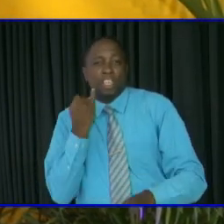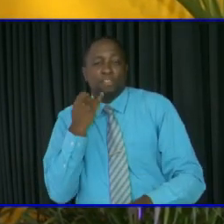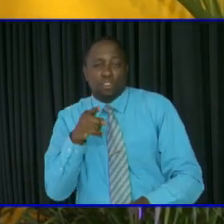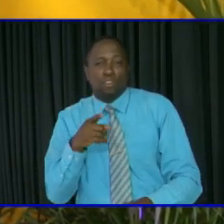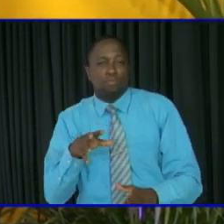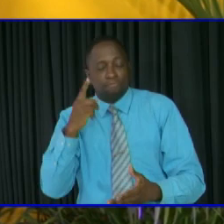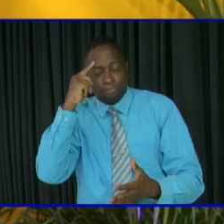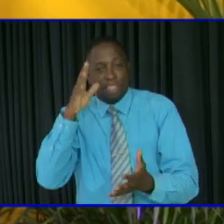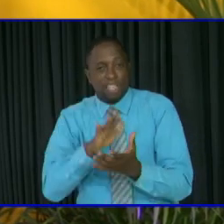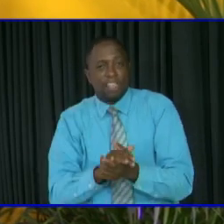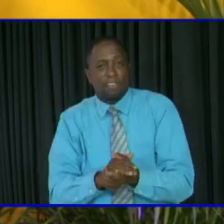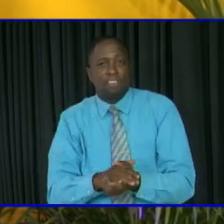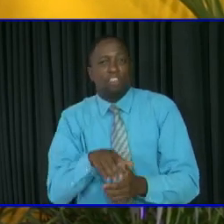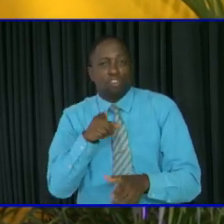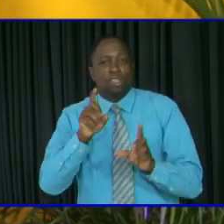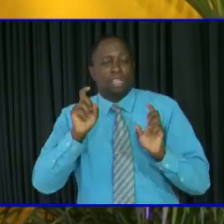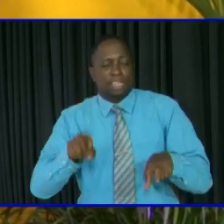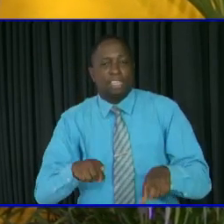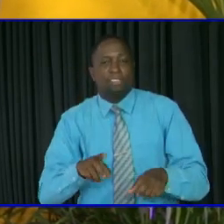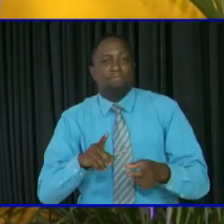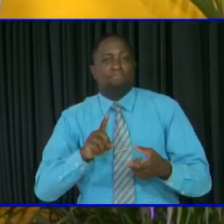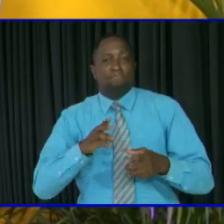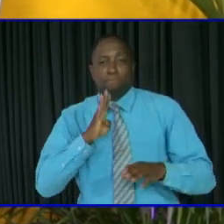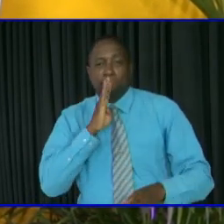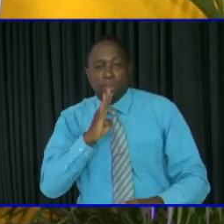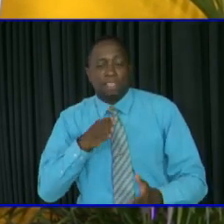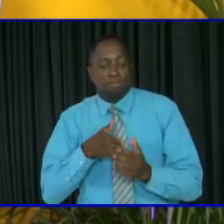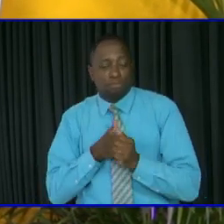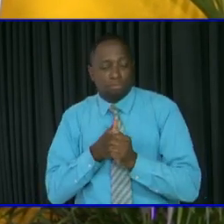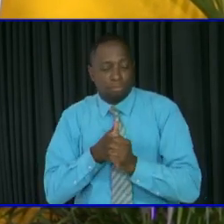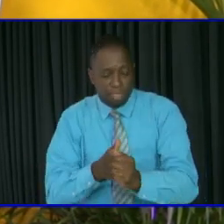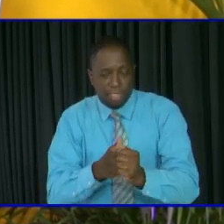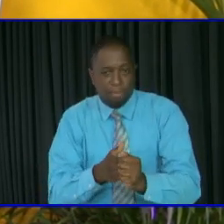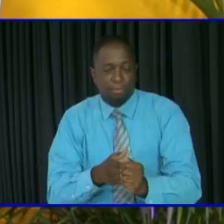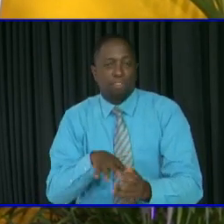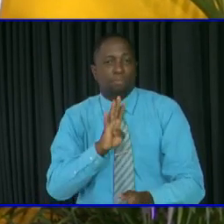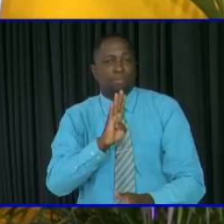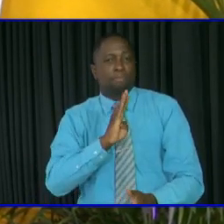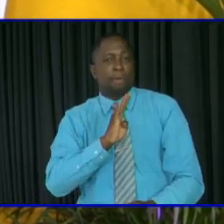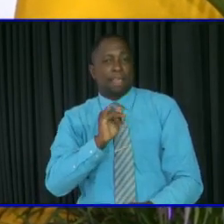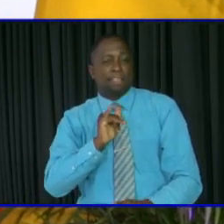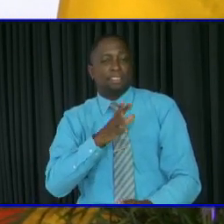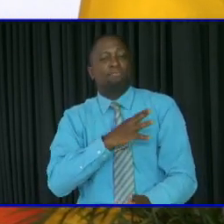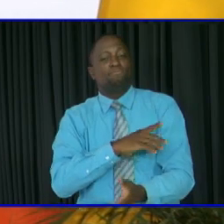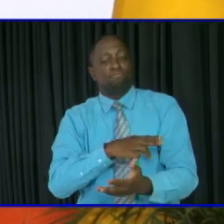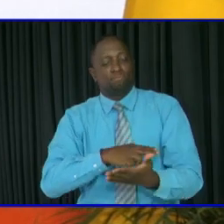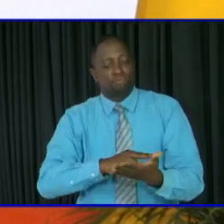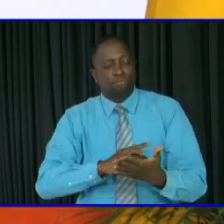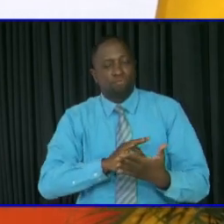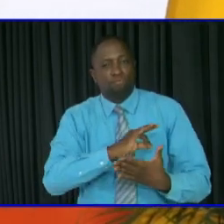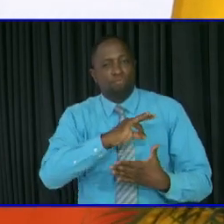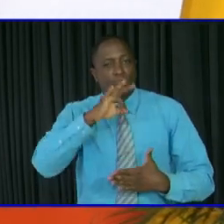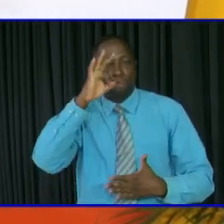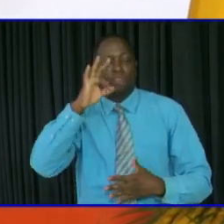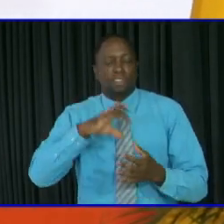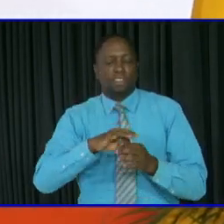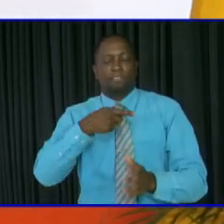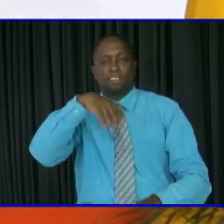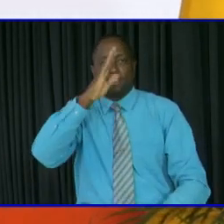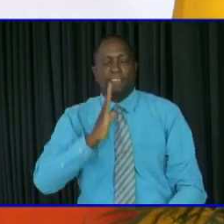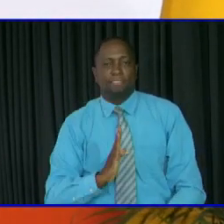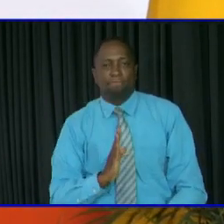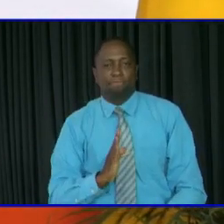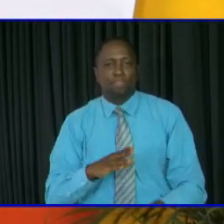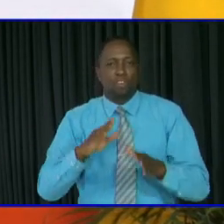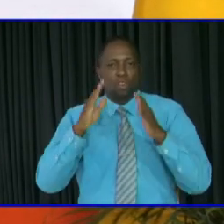be willing to be led by the Spirit of God. Looking at what is happening in this context, we know